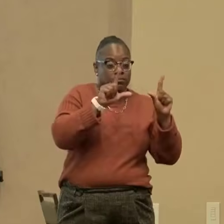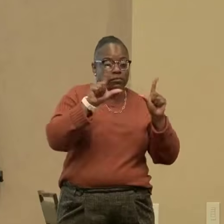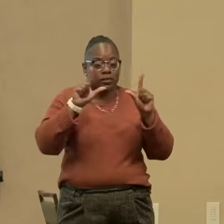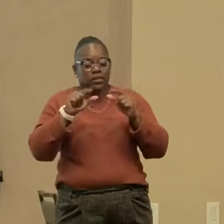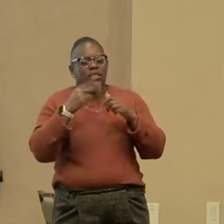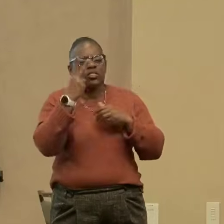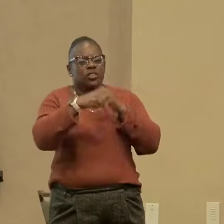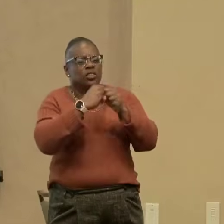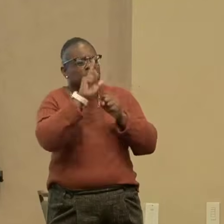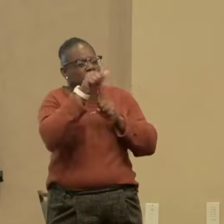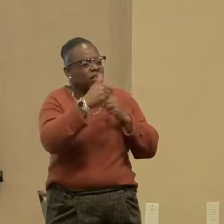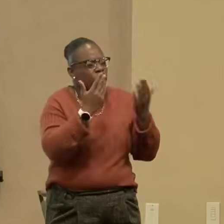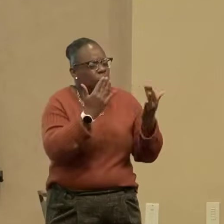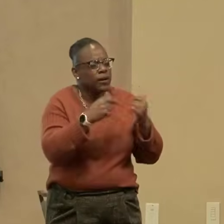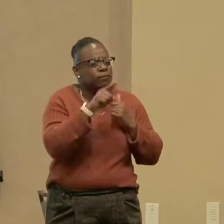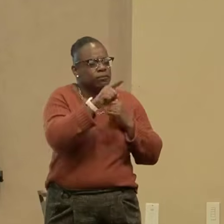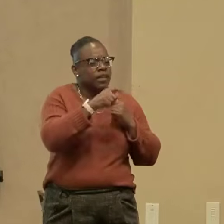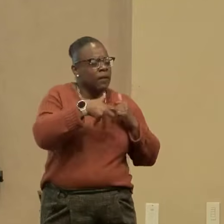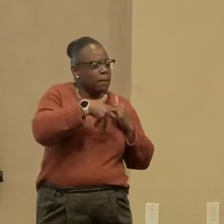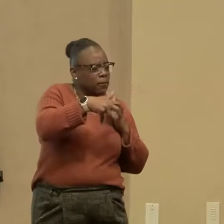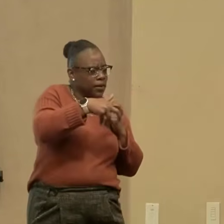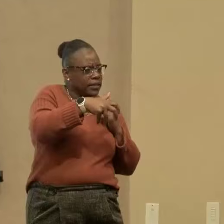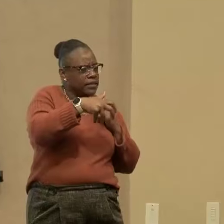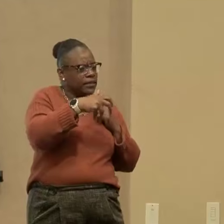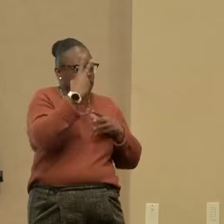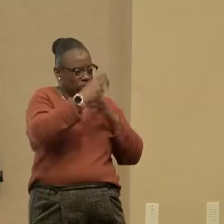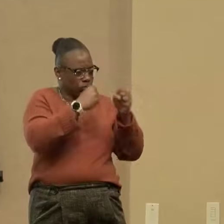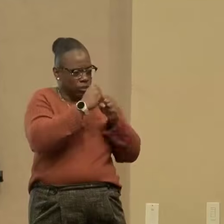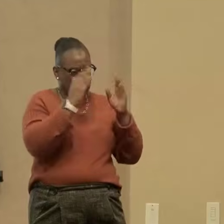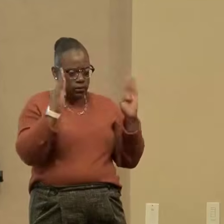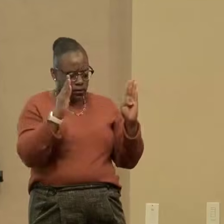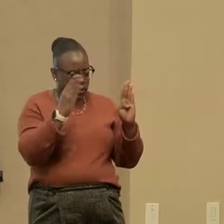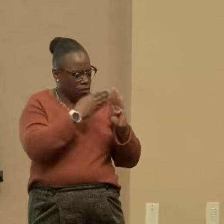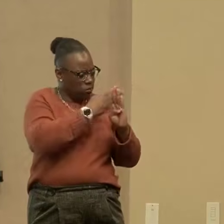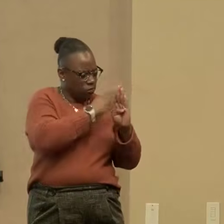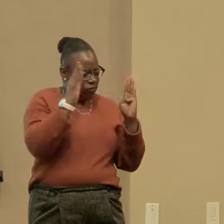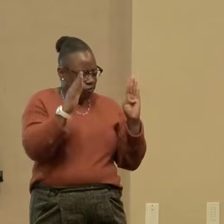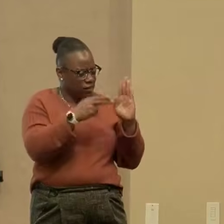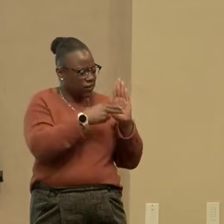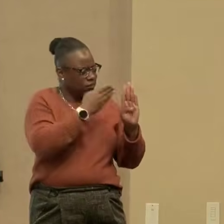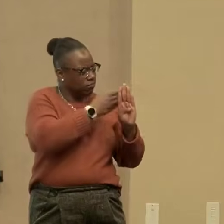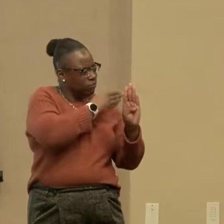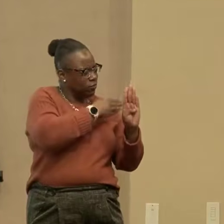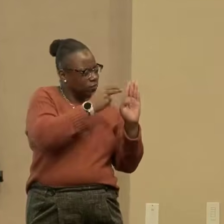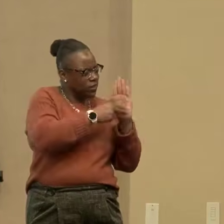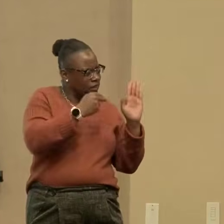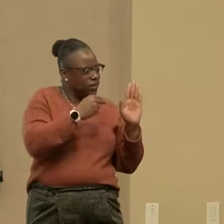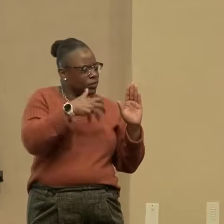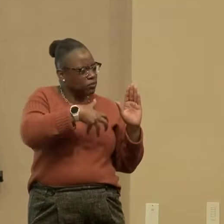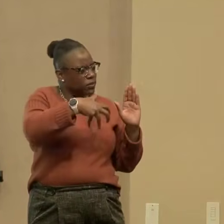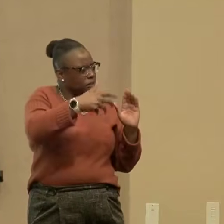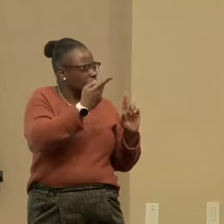after, and they want to see, well, wait a second, if they've had a pregnancy in the 2 years before the diagnosis, what were those pregnancies like?